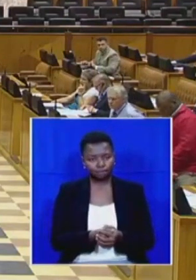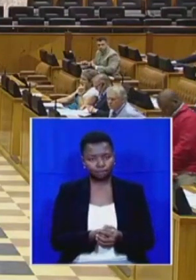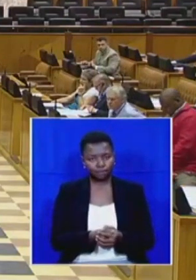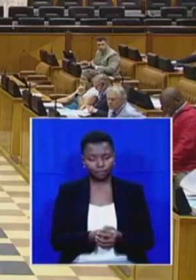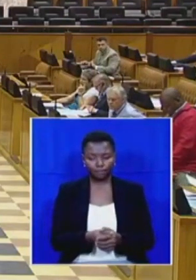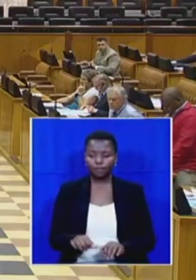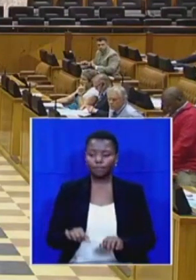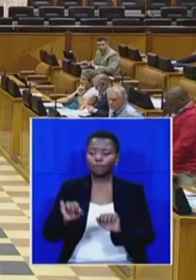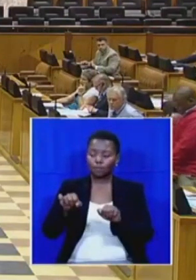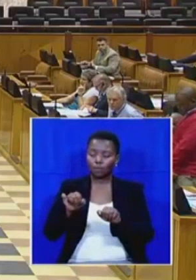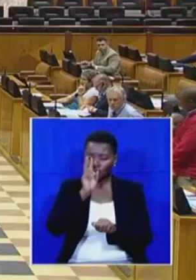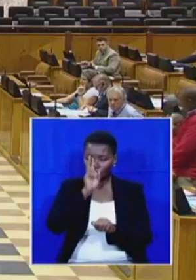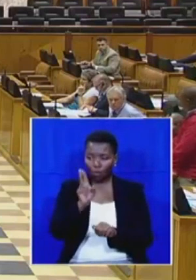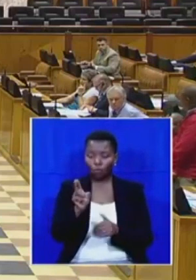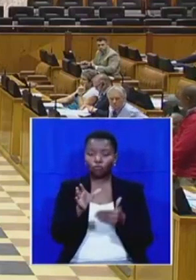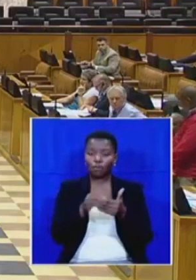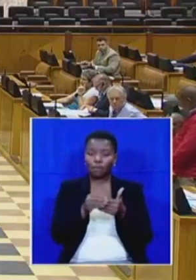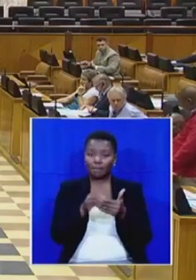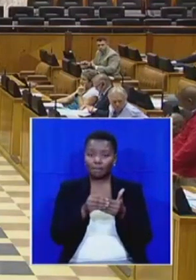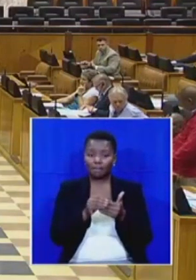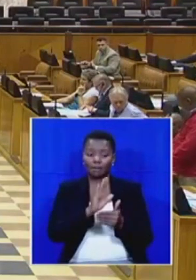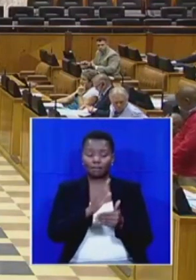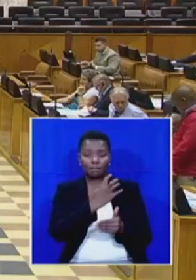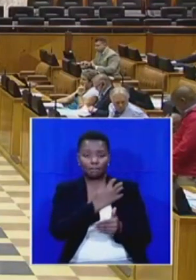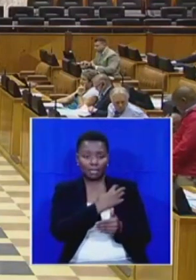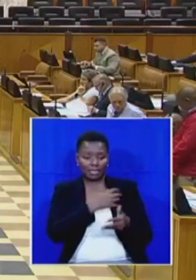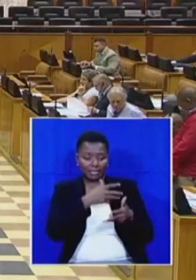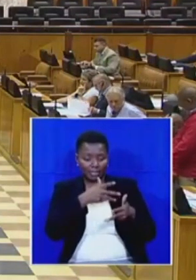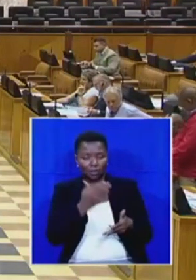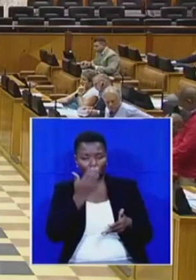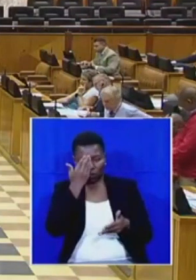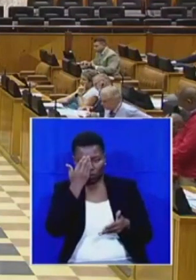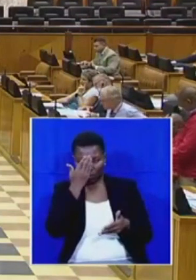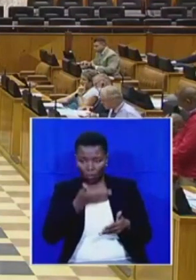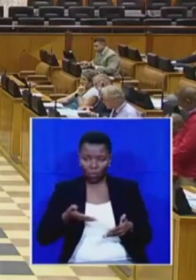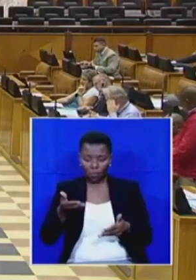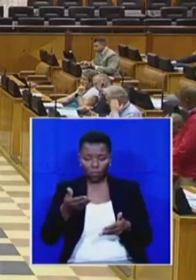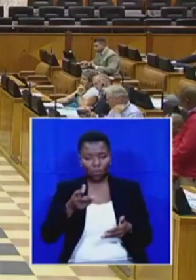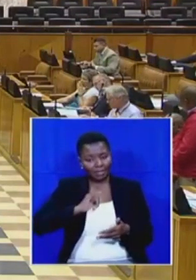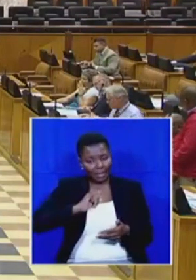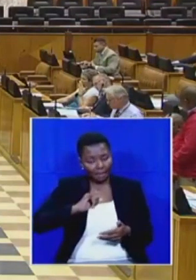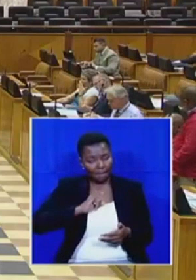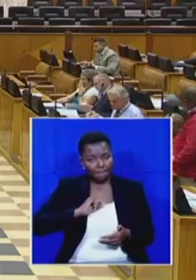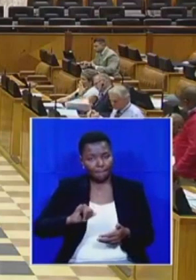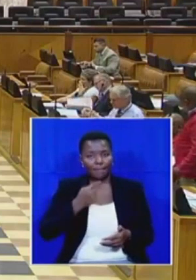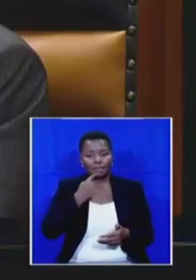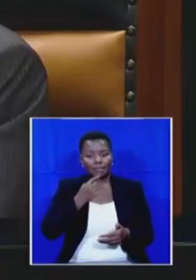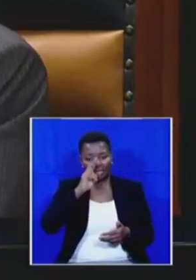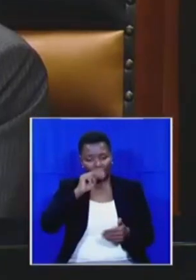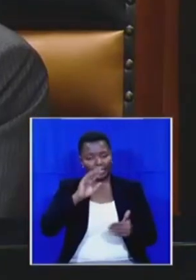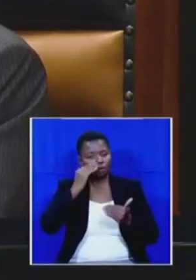Indeed, Honourable Member, you are referring to sitting members of the House, and as you know and I know, that requires